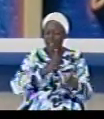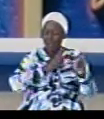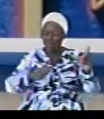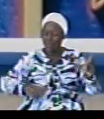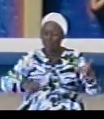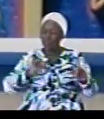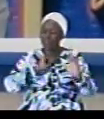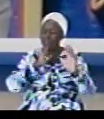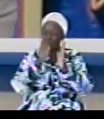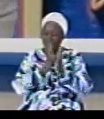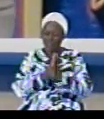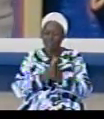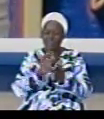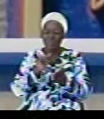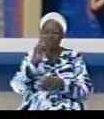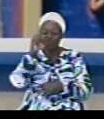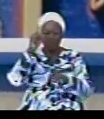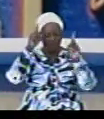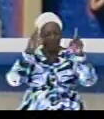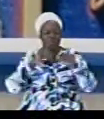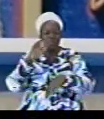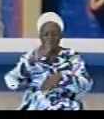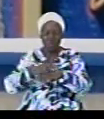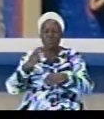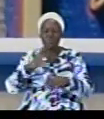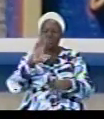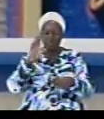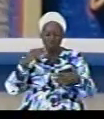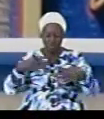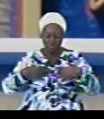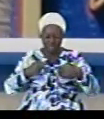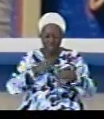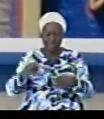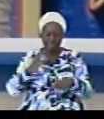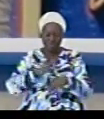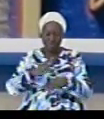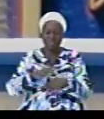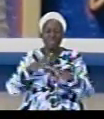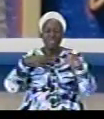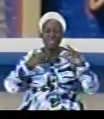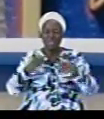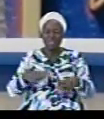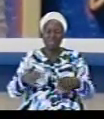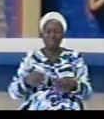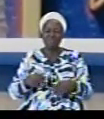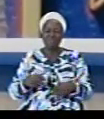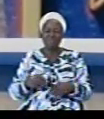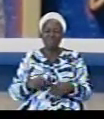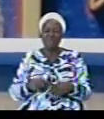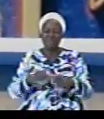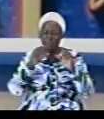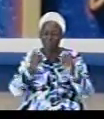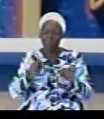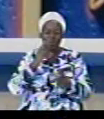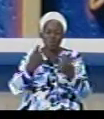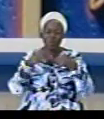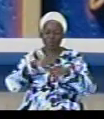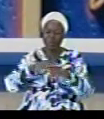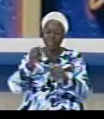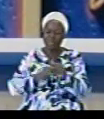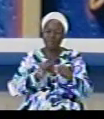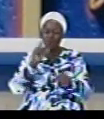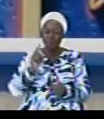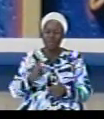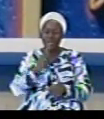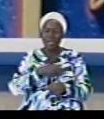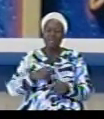pray your touch, healing virtue will come upon everyone and